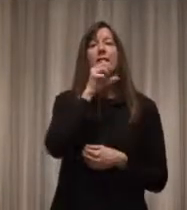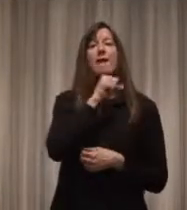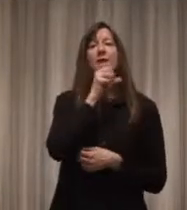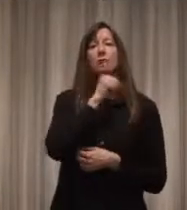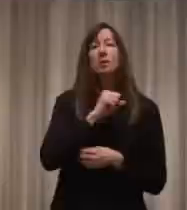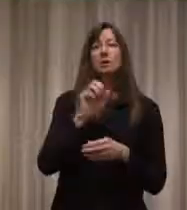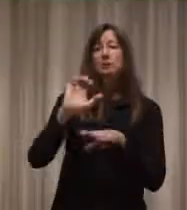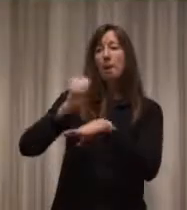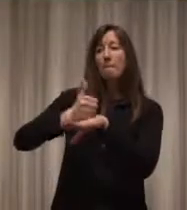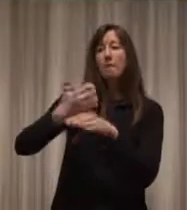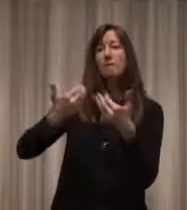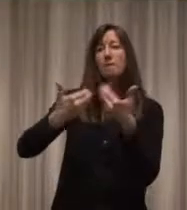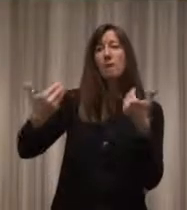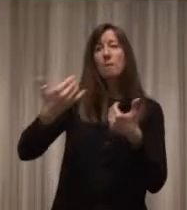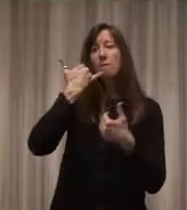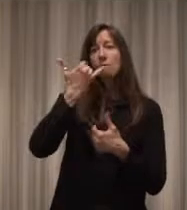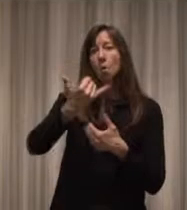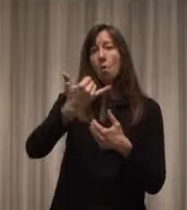to call them at